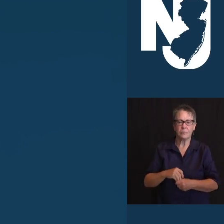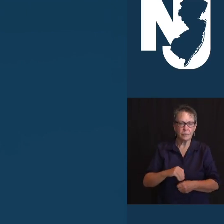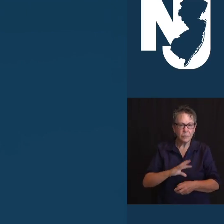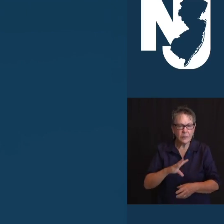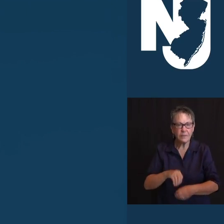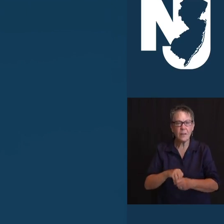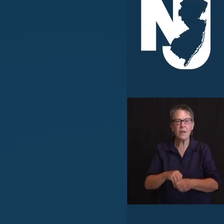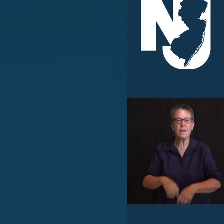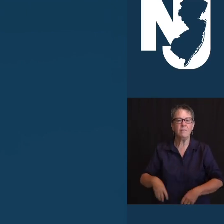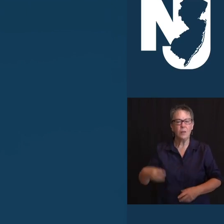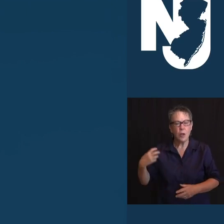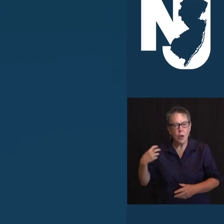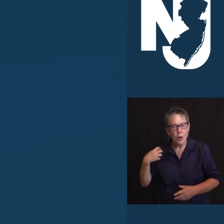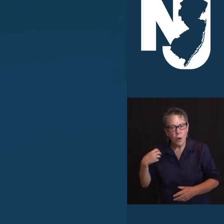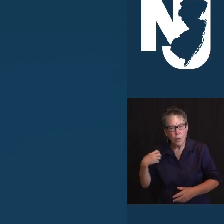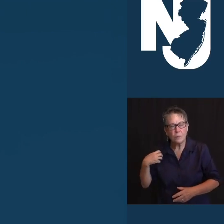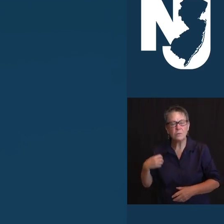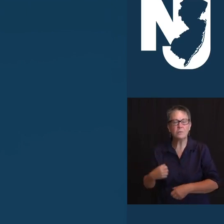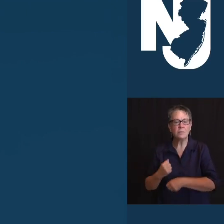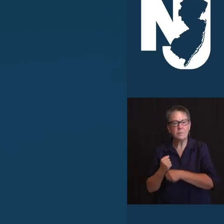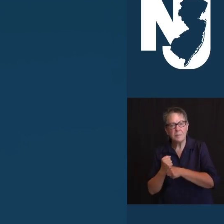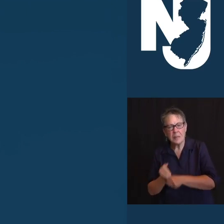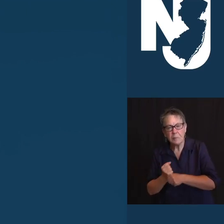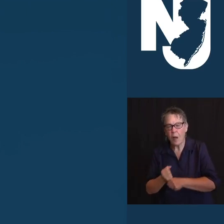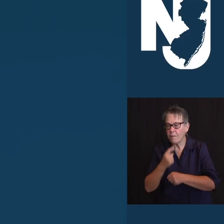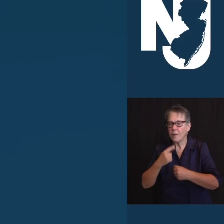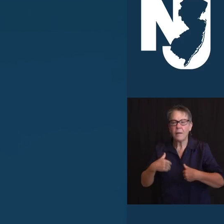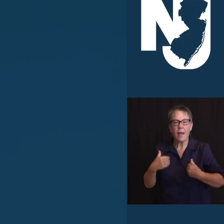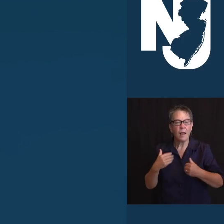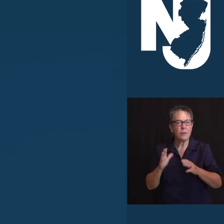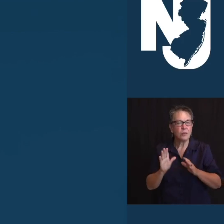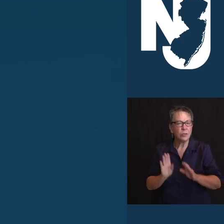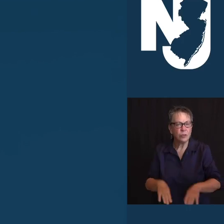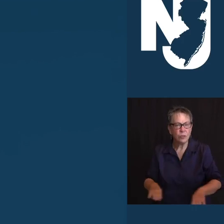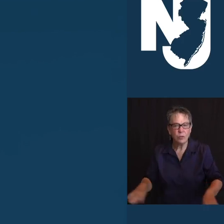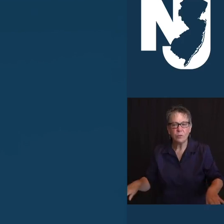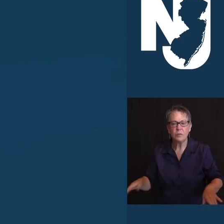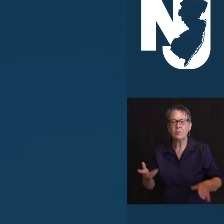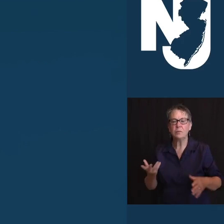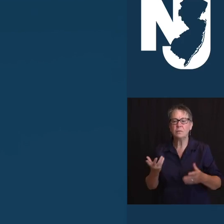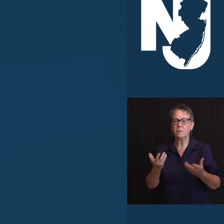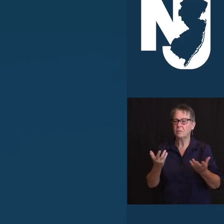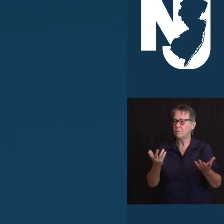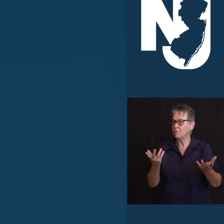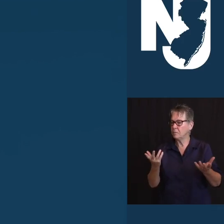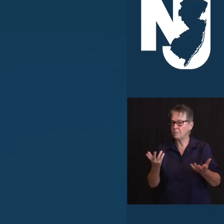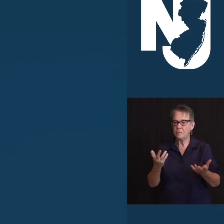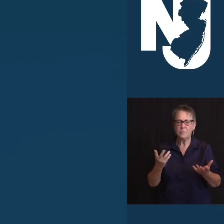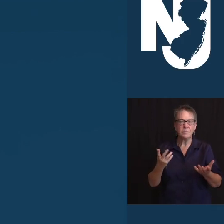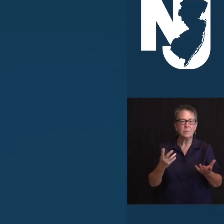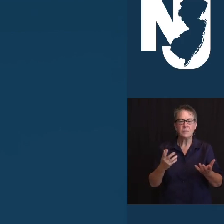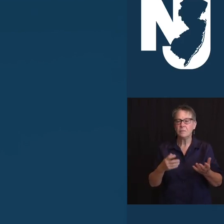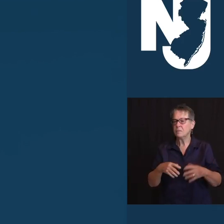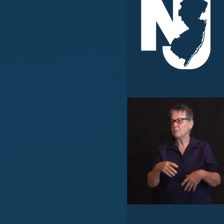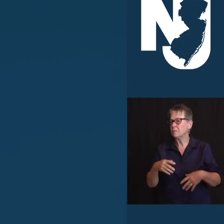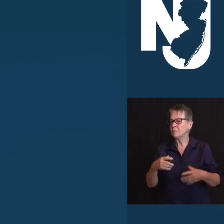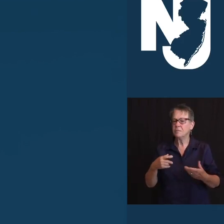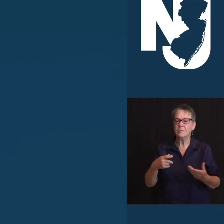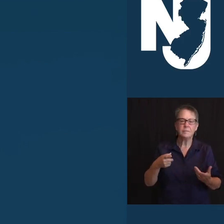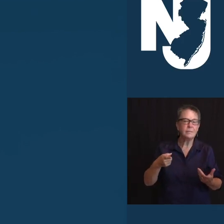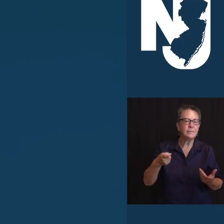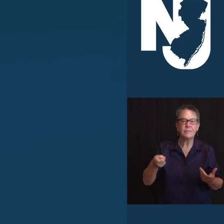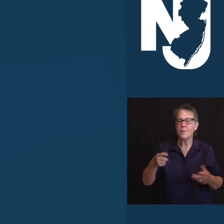contracting business, Quality Exteriors, but outside of the office, he would most often be found on a ball field. He